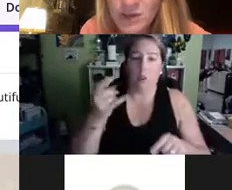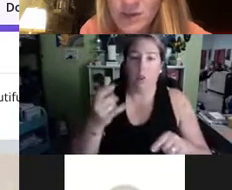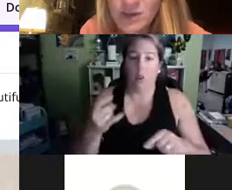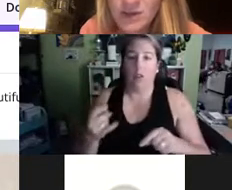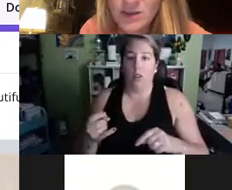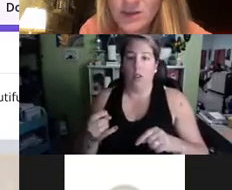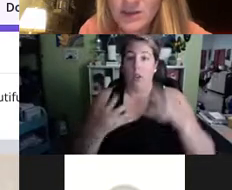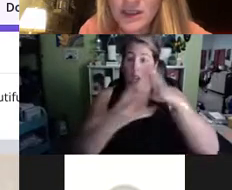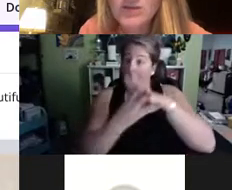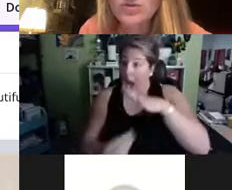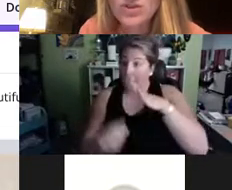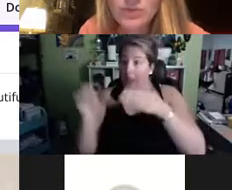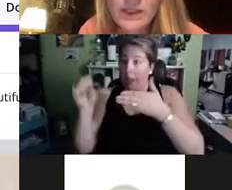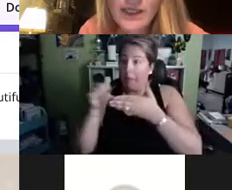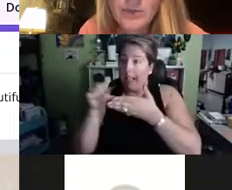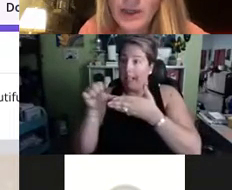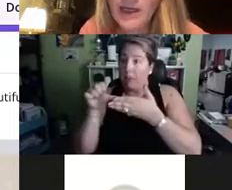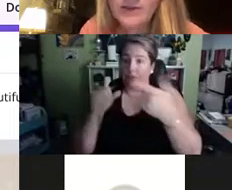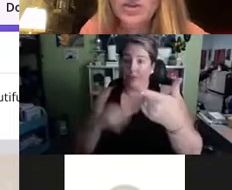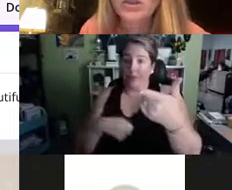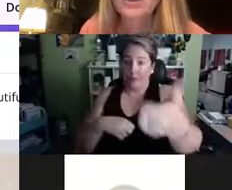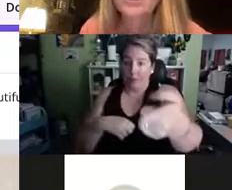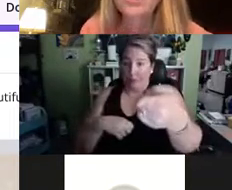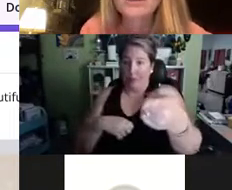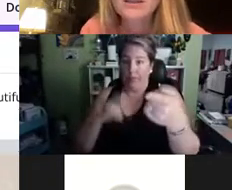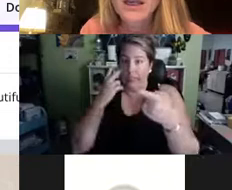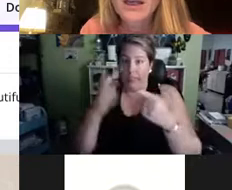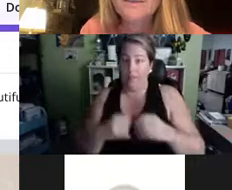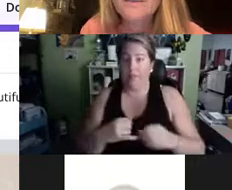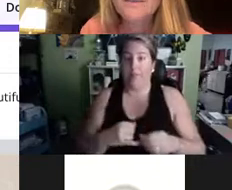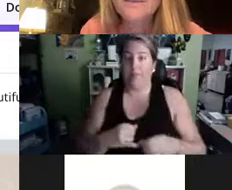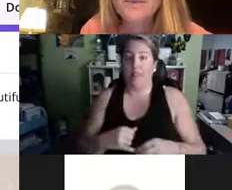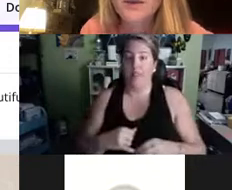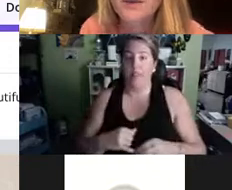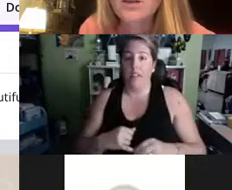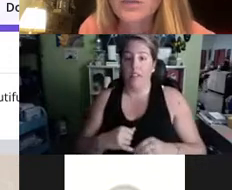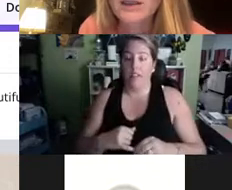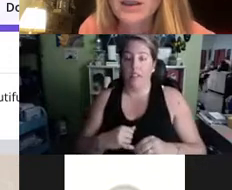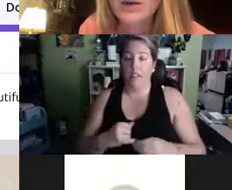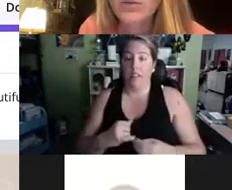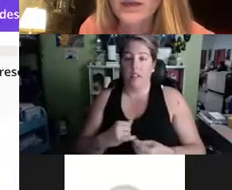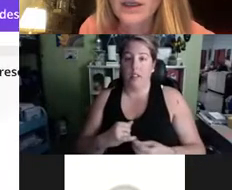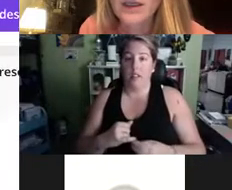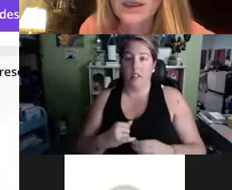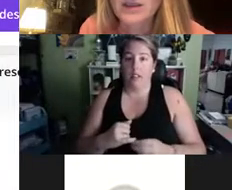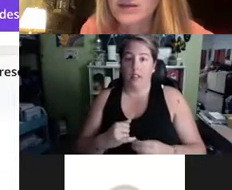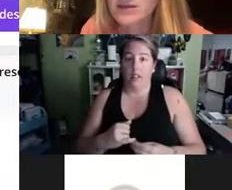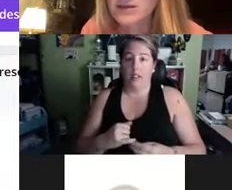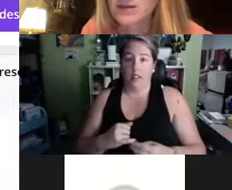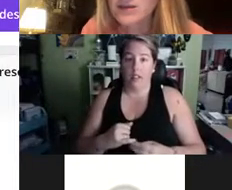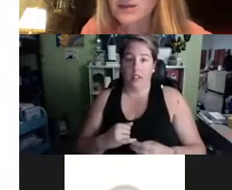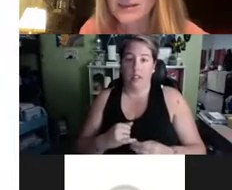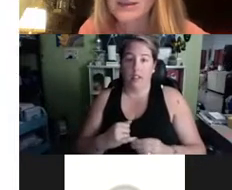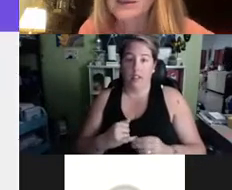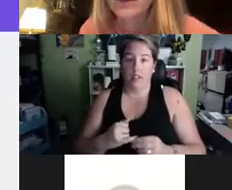page. Okay, so duplicate page. So let's say here, let's go back to that one that